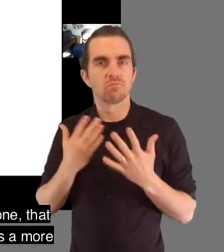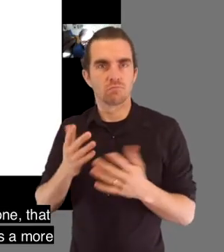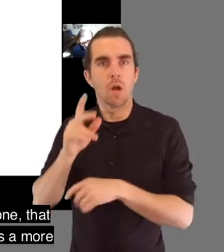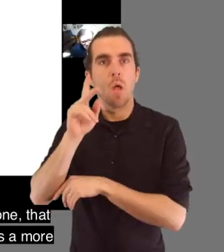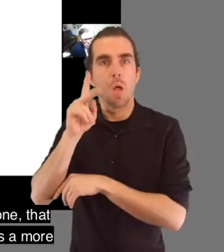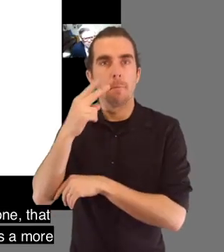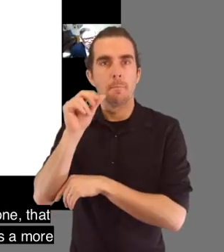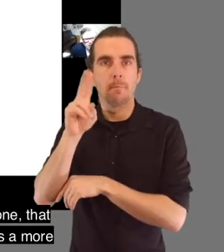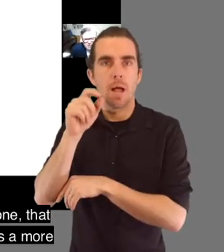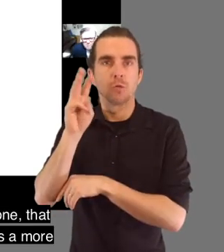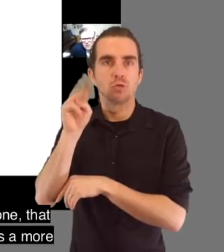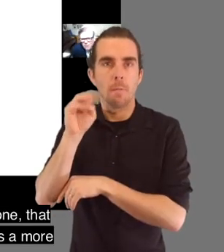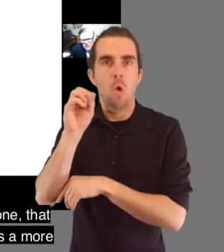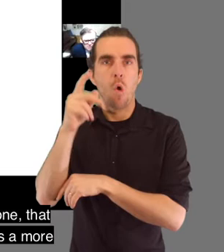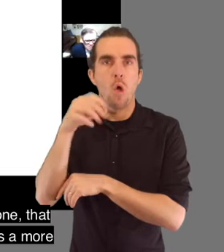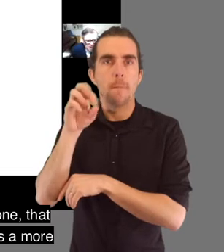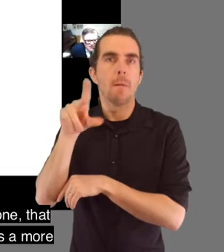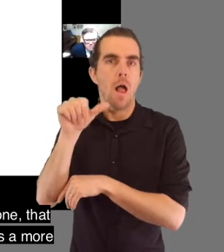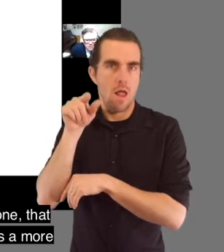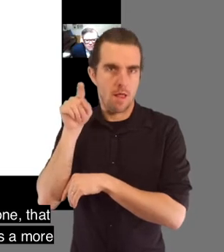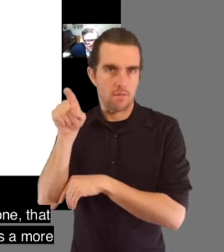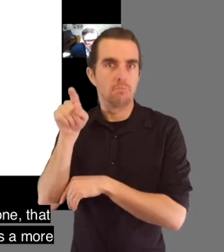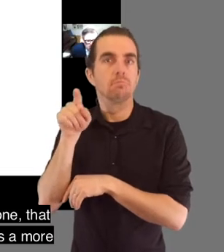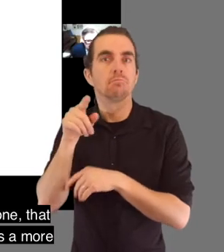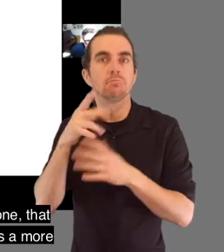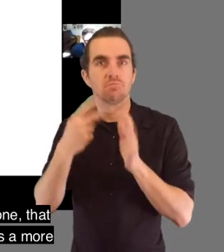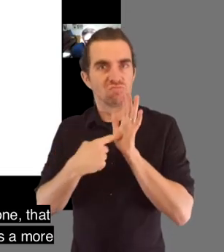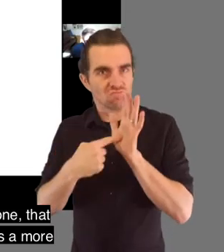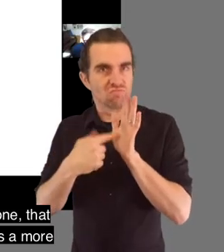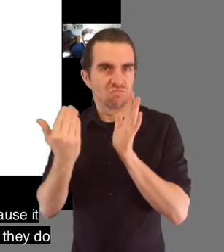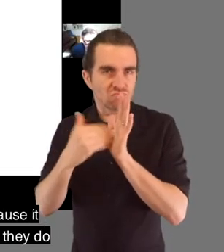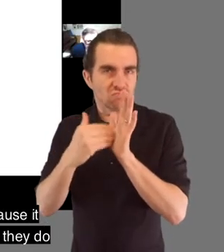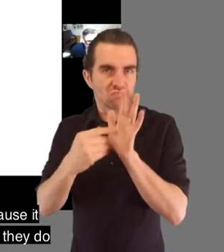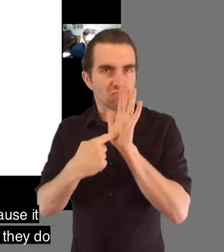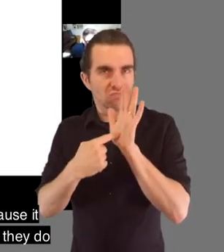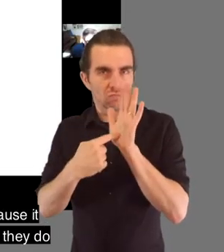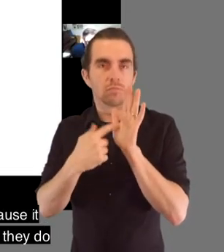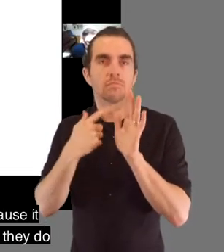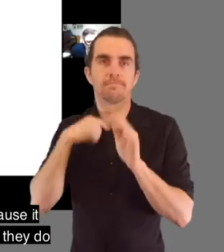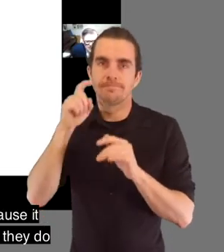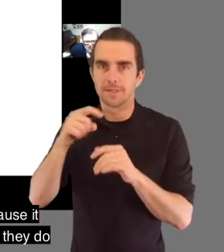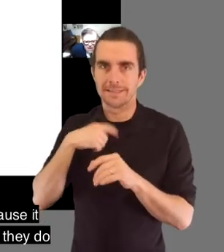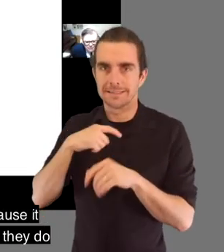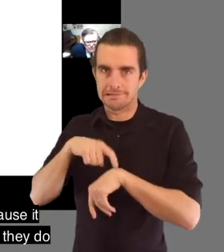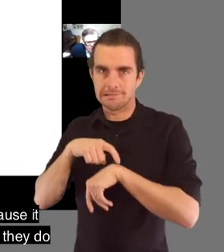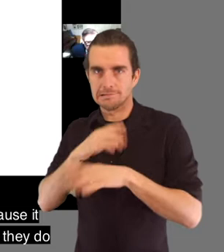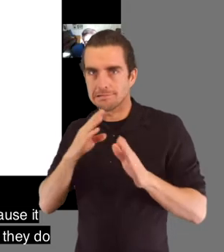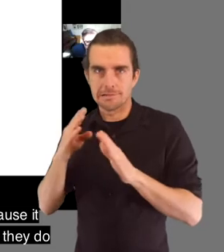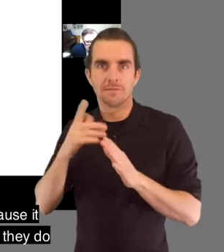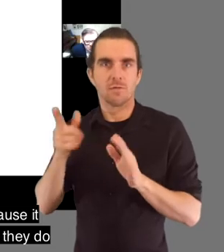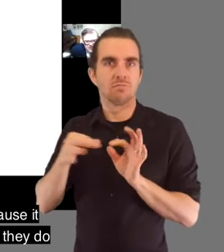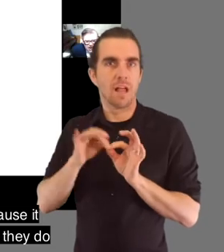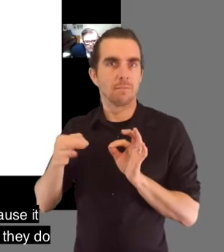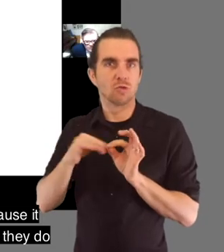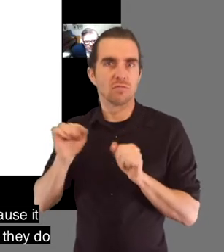The Phantom of the Opera, similar one that was made a number of times. Here's a more recent stereotype, and I'm going to have to pause this